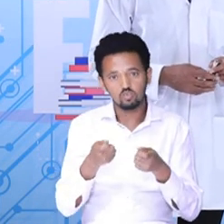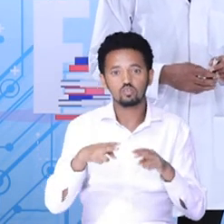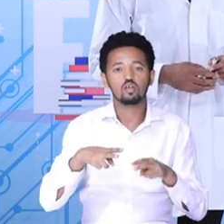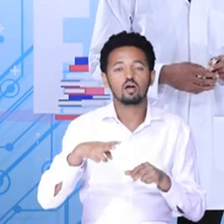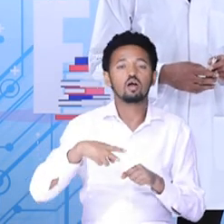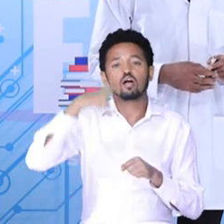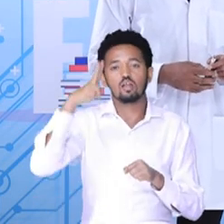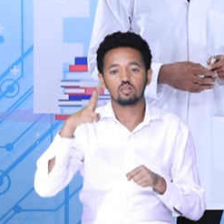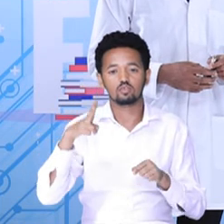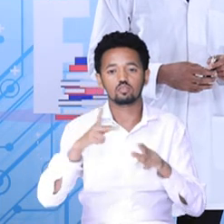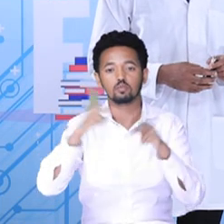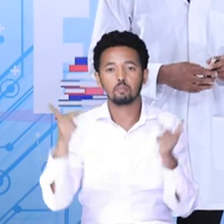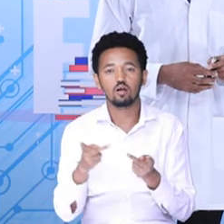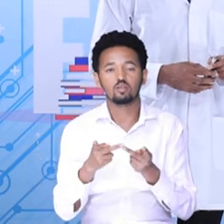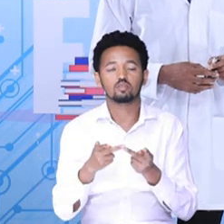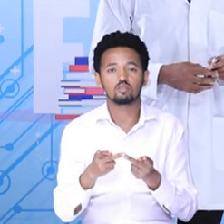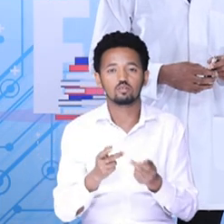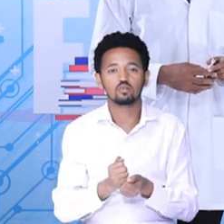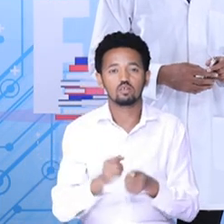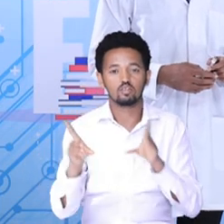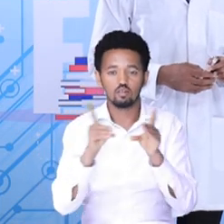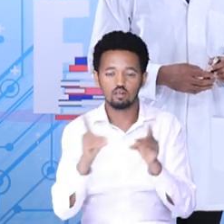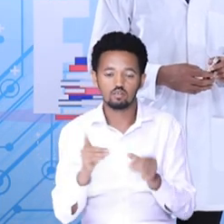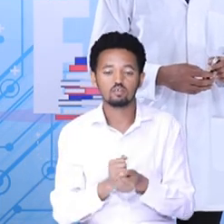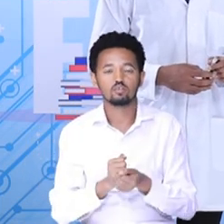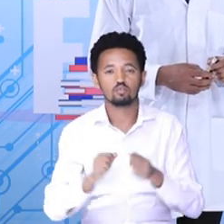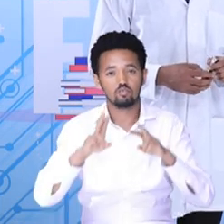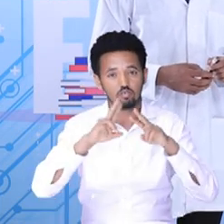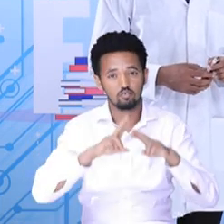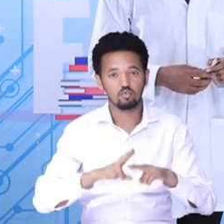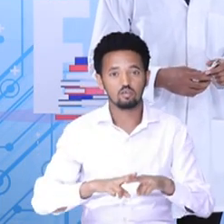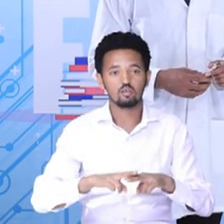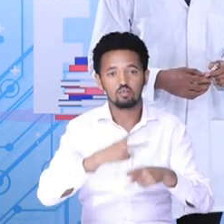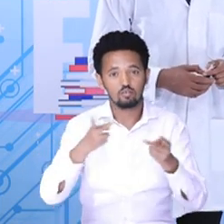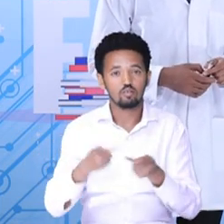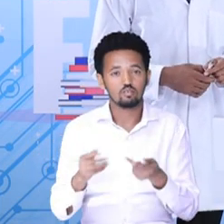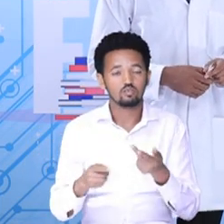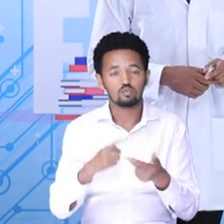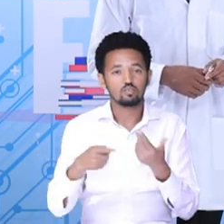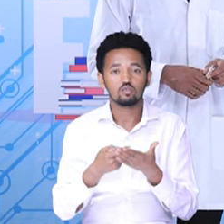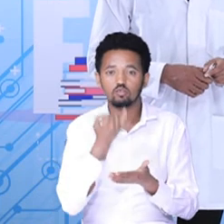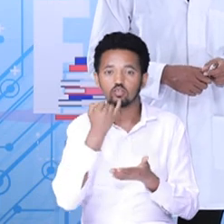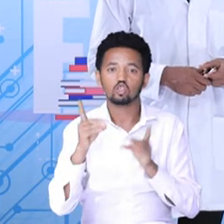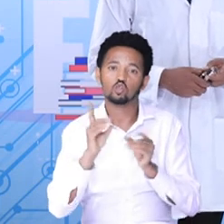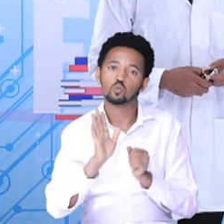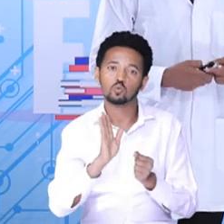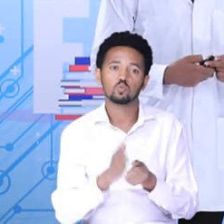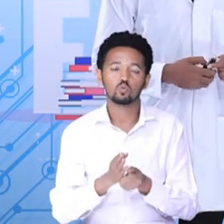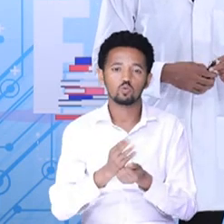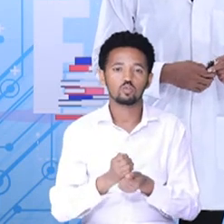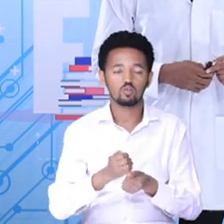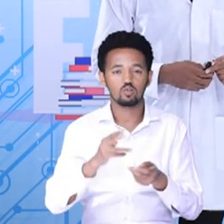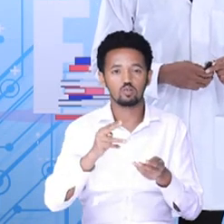highland part has a dense population settlement. This is due to the moderate